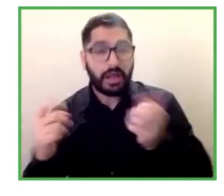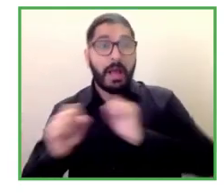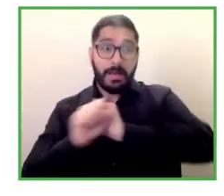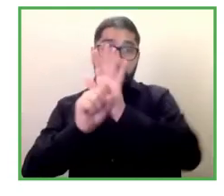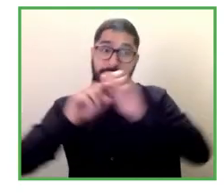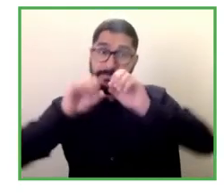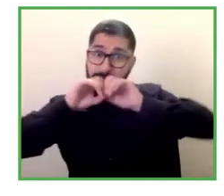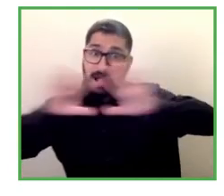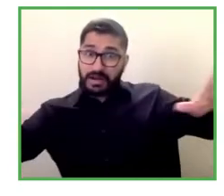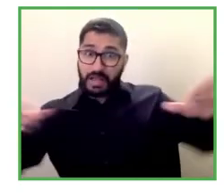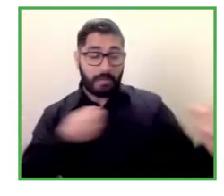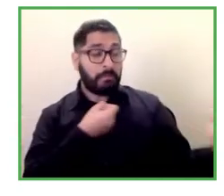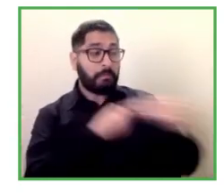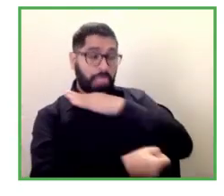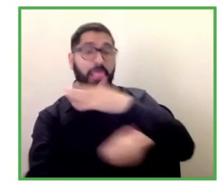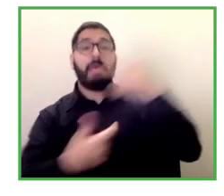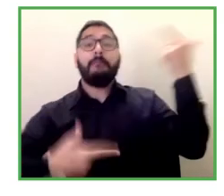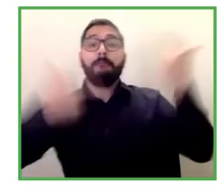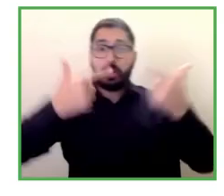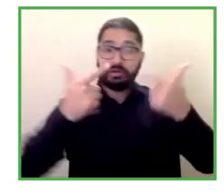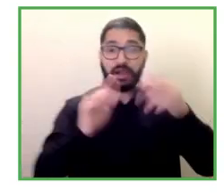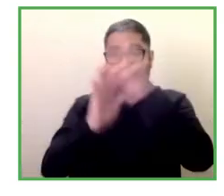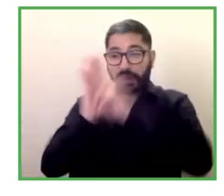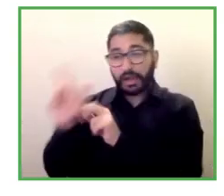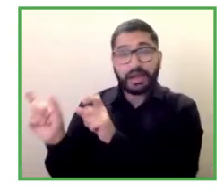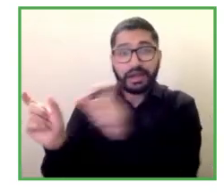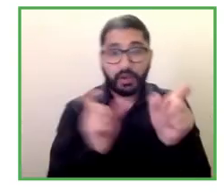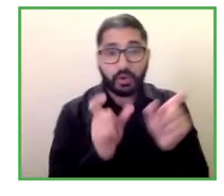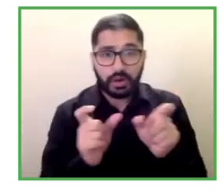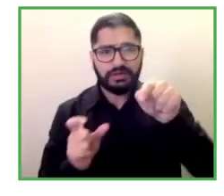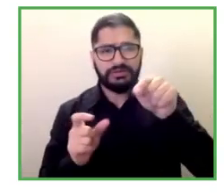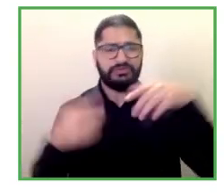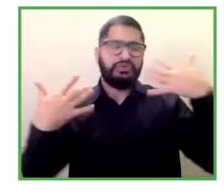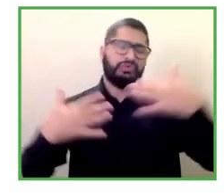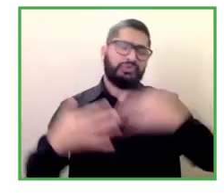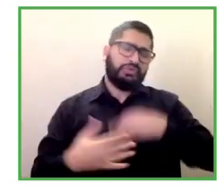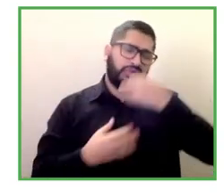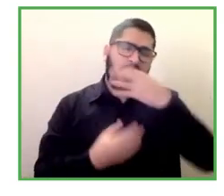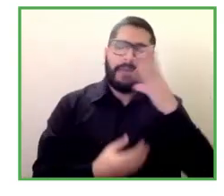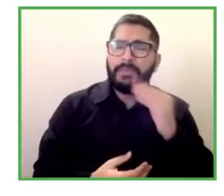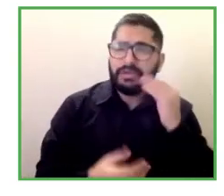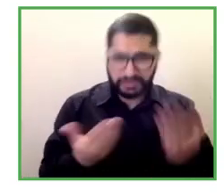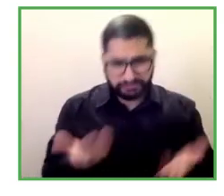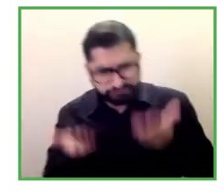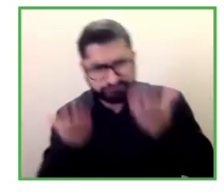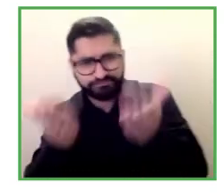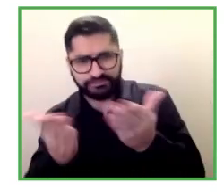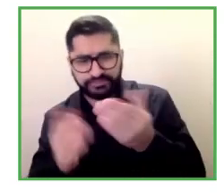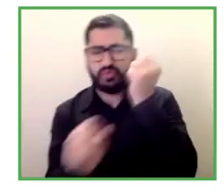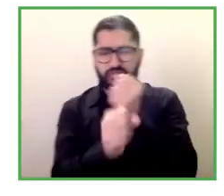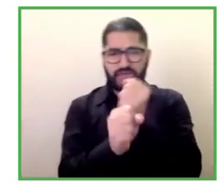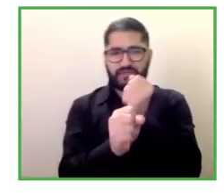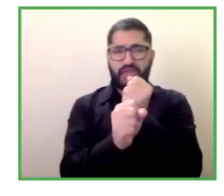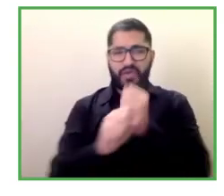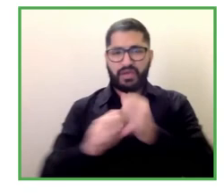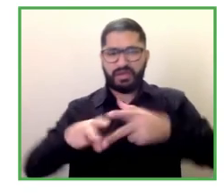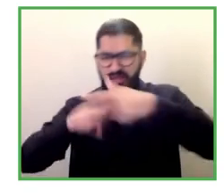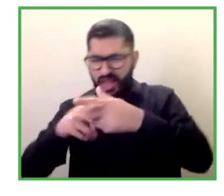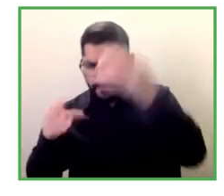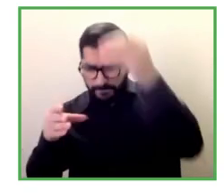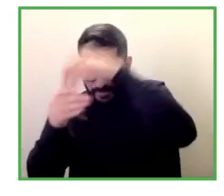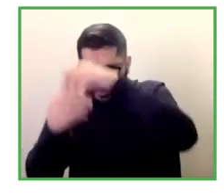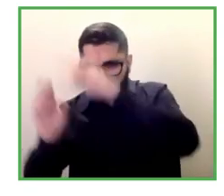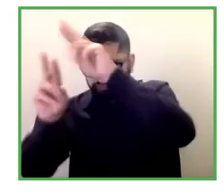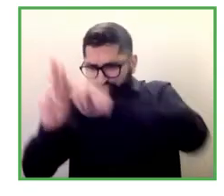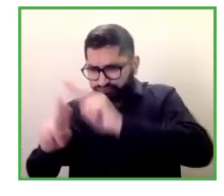providing employers with tools to retain and advance workers when they are injured, acquire illness, or change